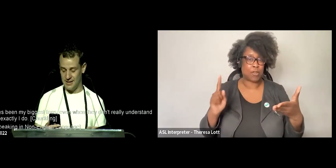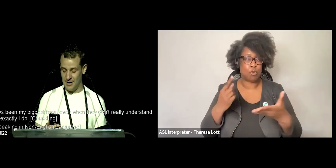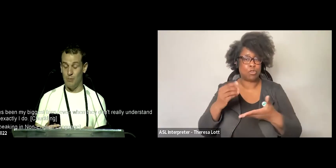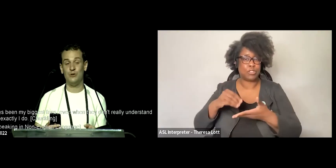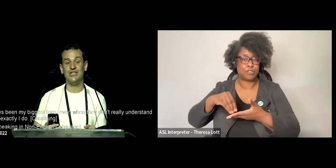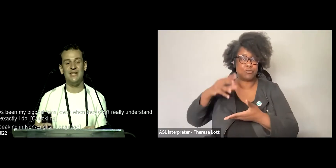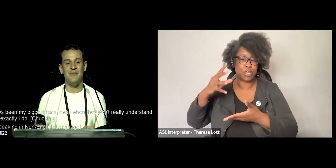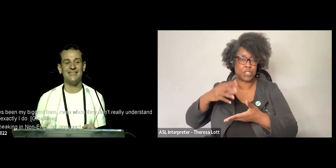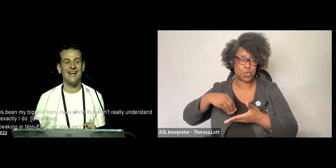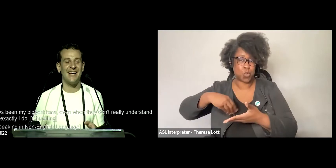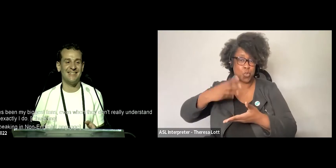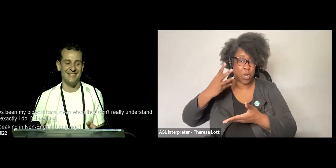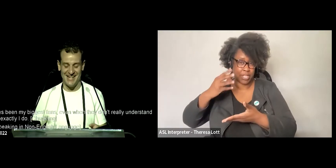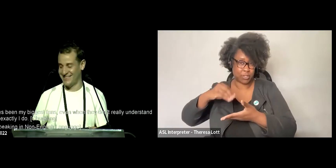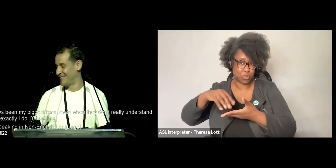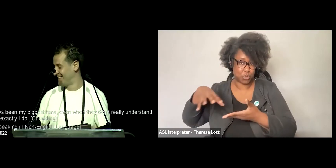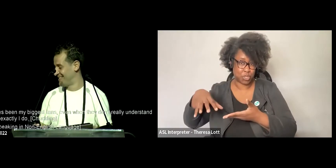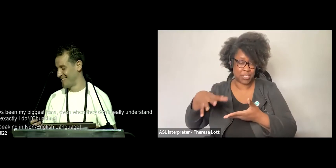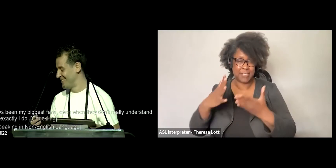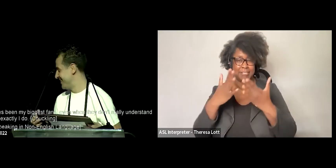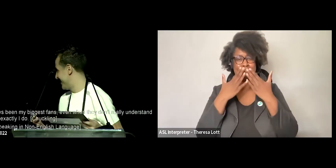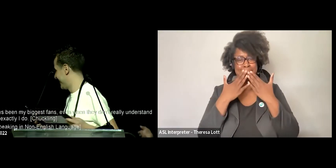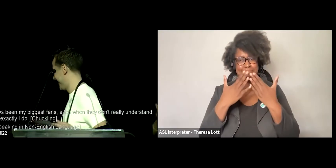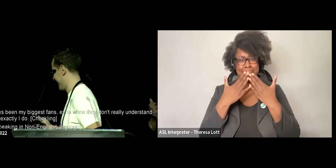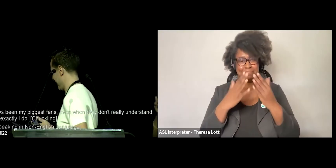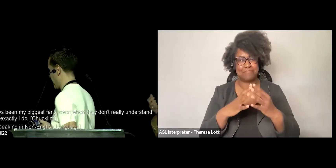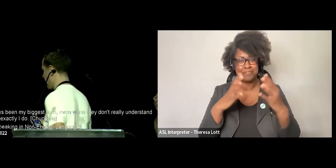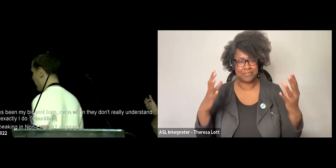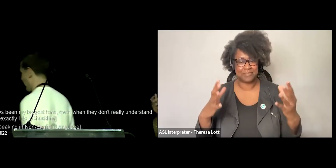white. Muchísimas gracias.